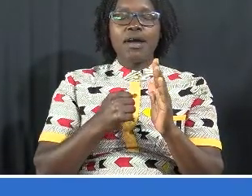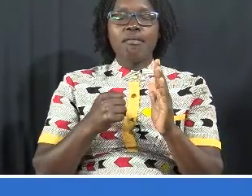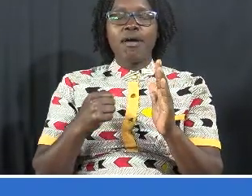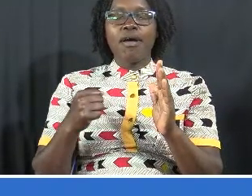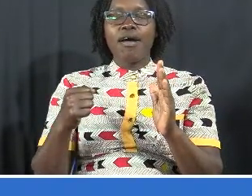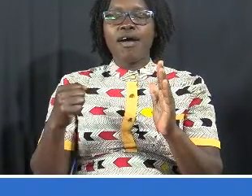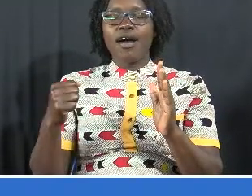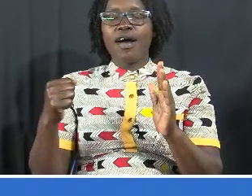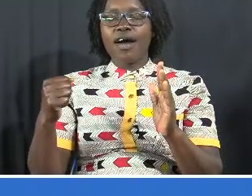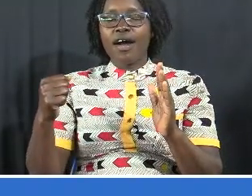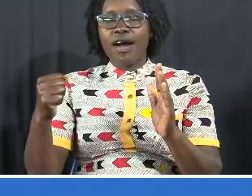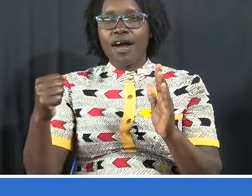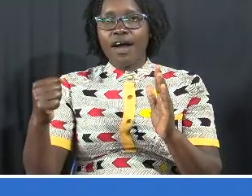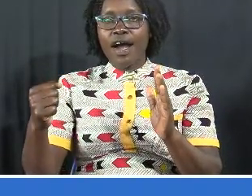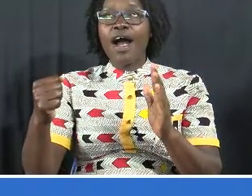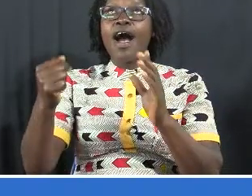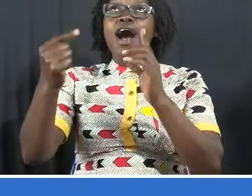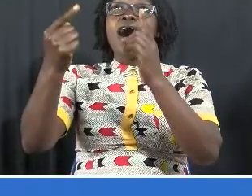anasimama,